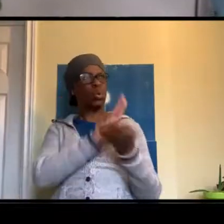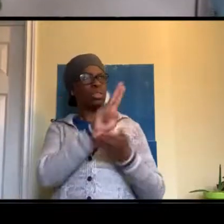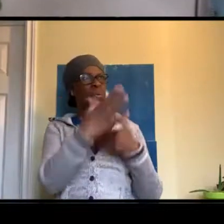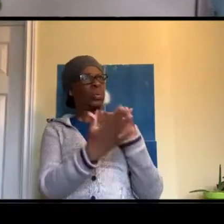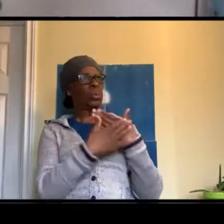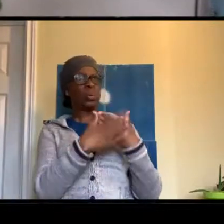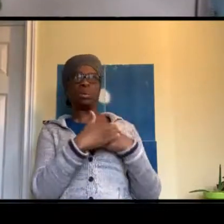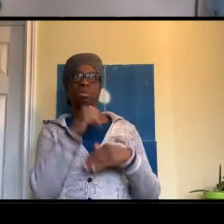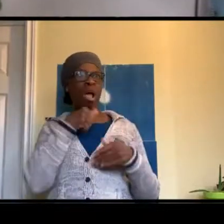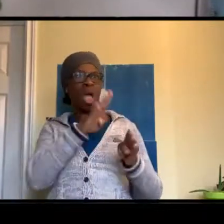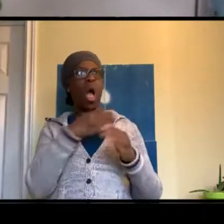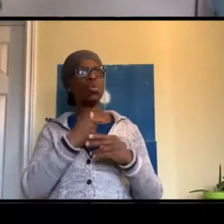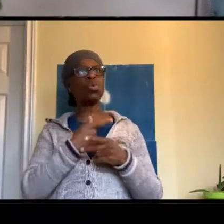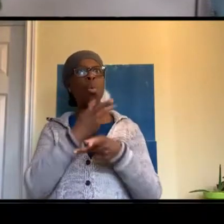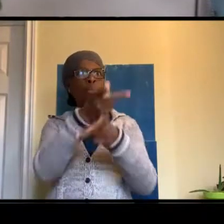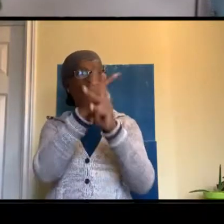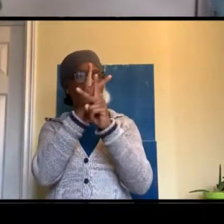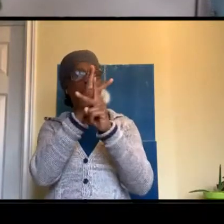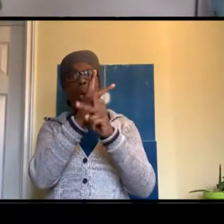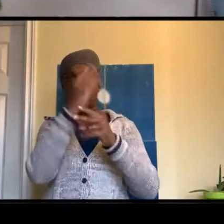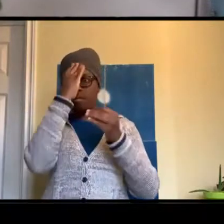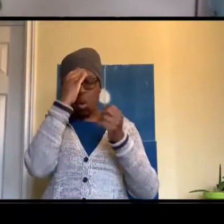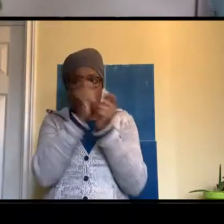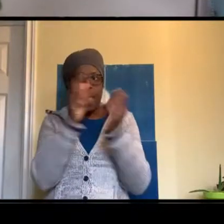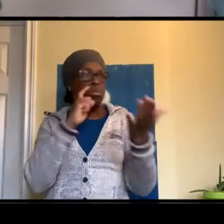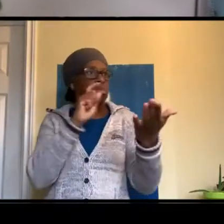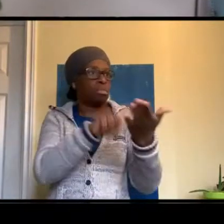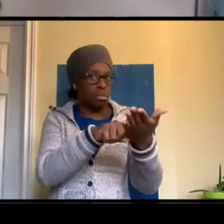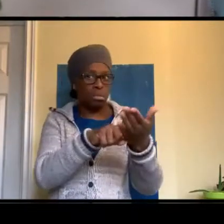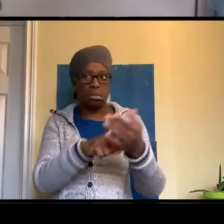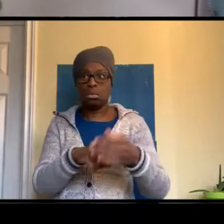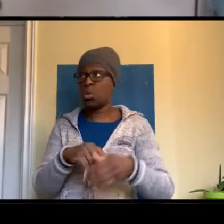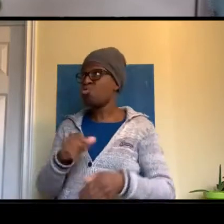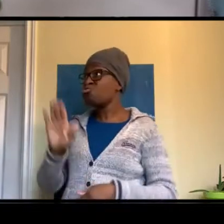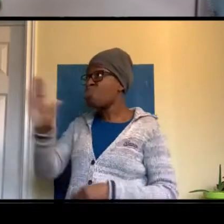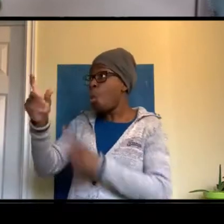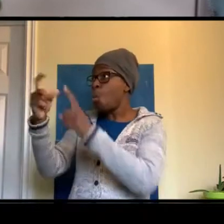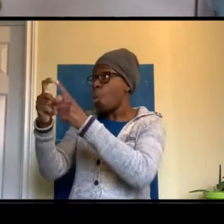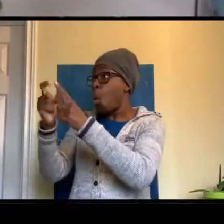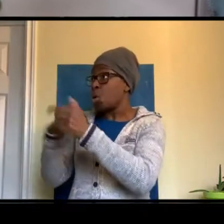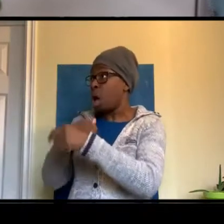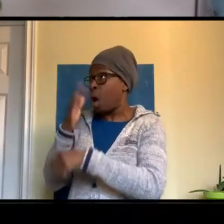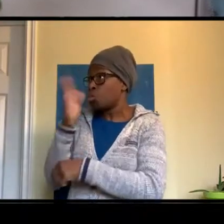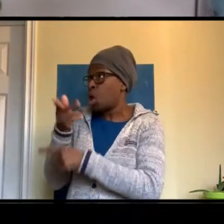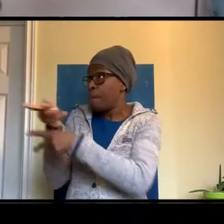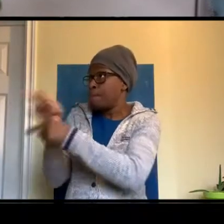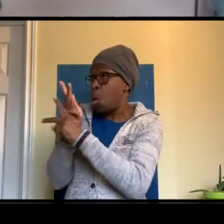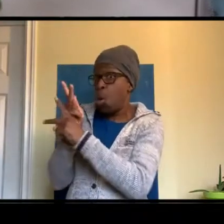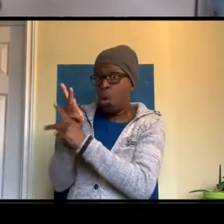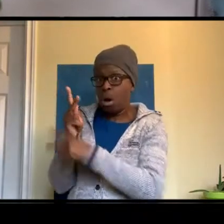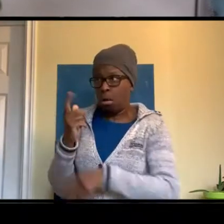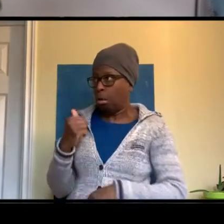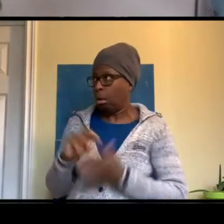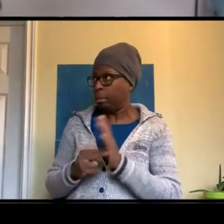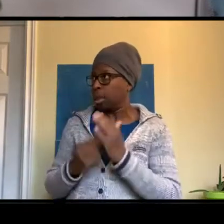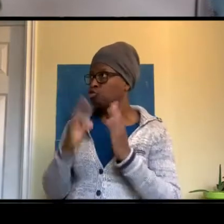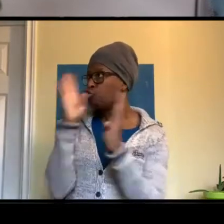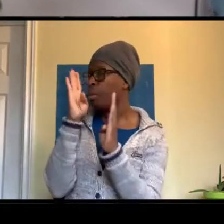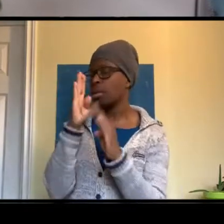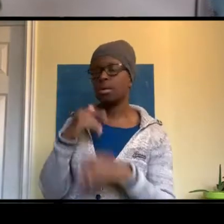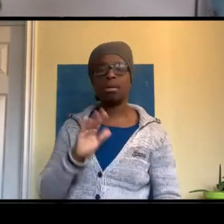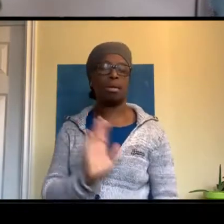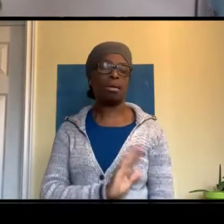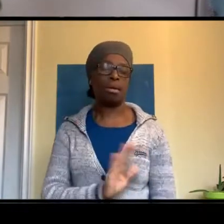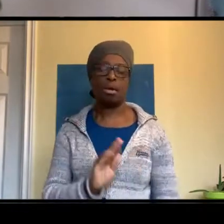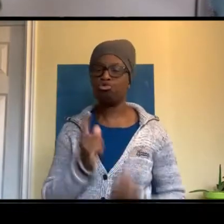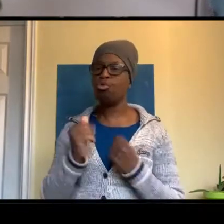people, that you don't want to use those same words. But you know, showing the jury, showing the